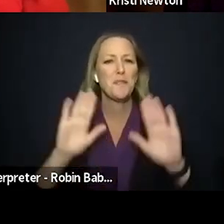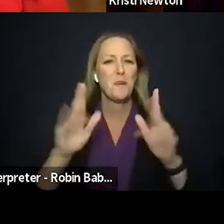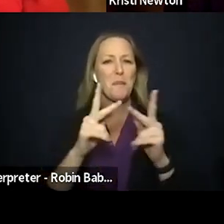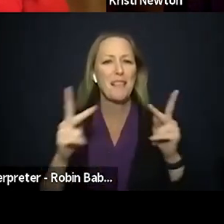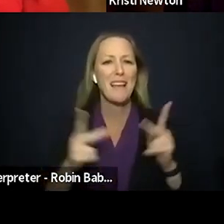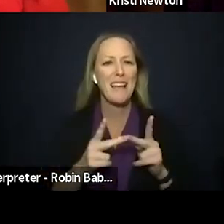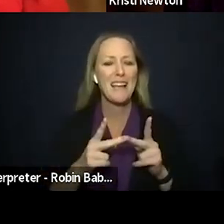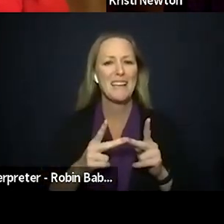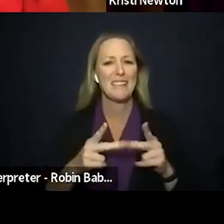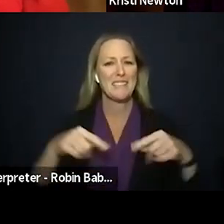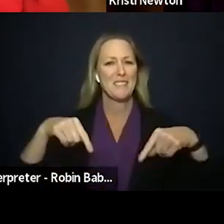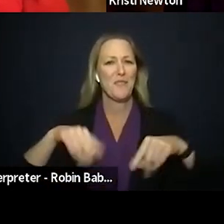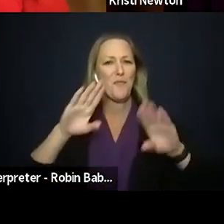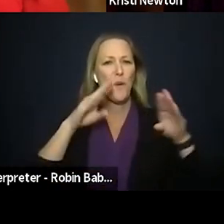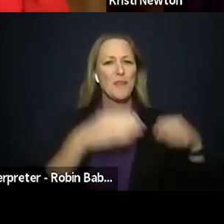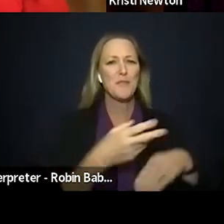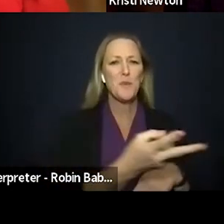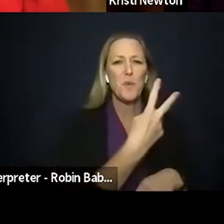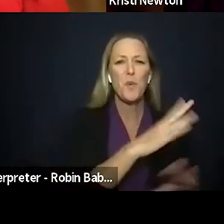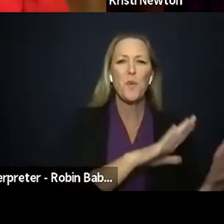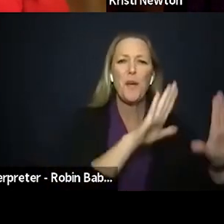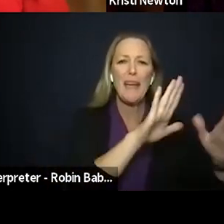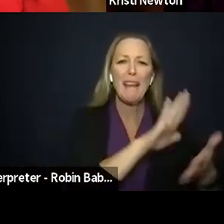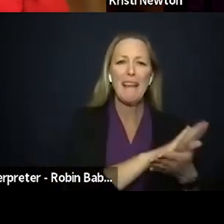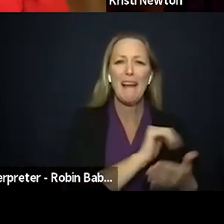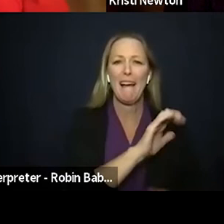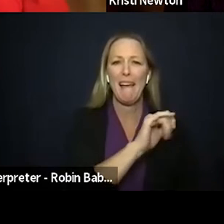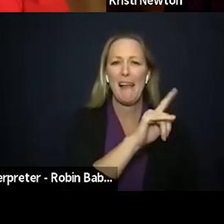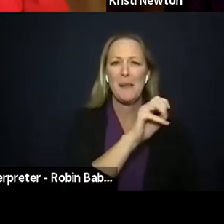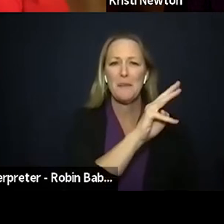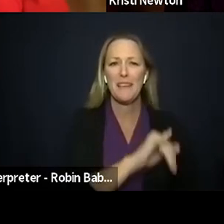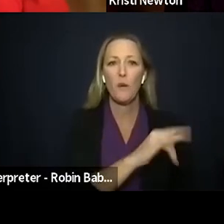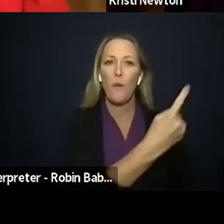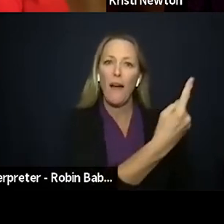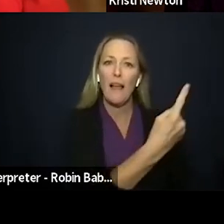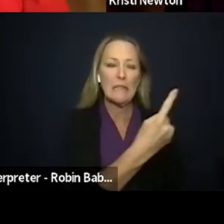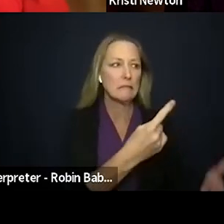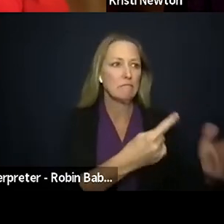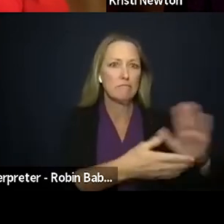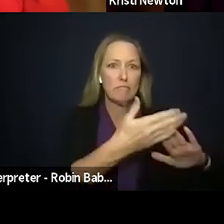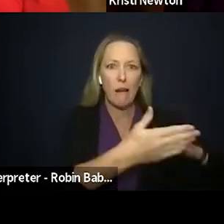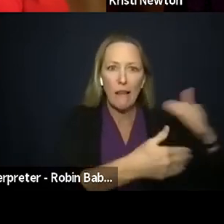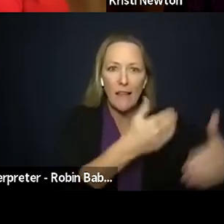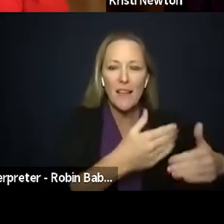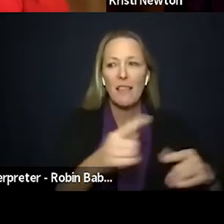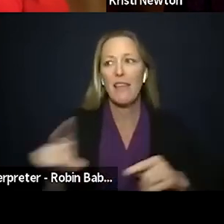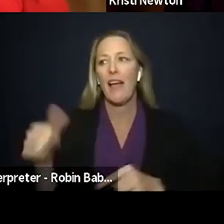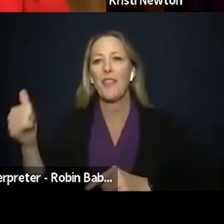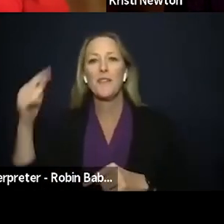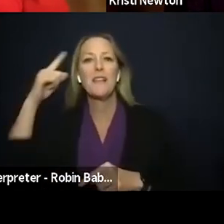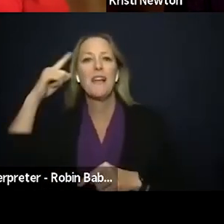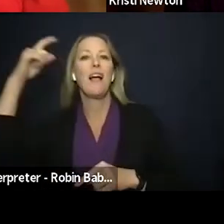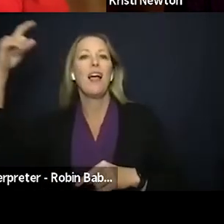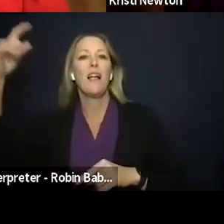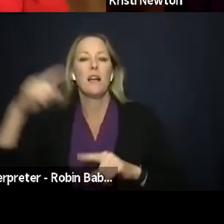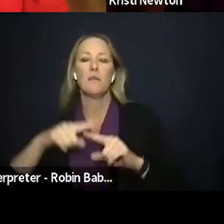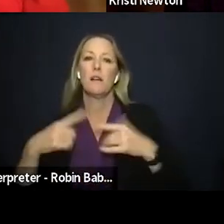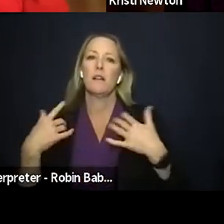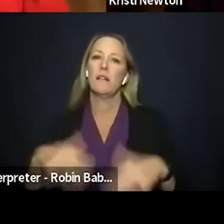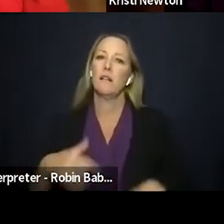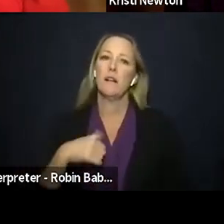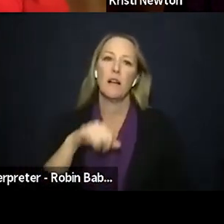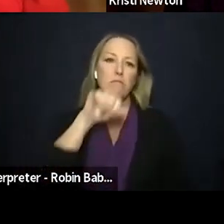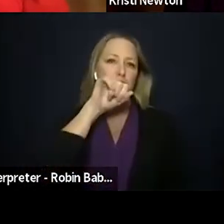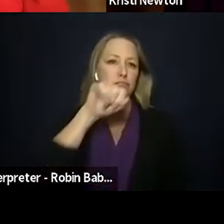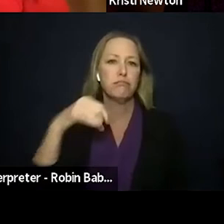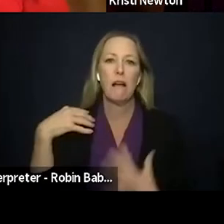incredible academies one of which is already underway uh and the other which is a more of a dream but i am such a fan of of the health academy